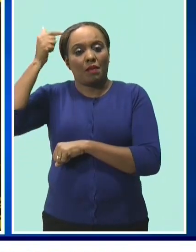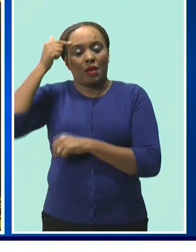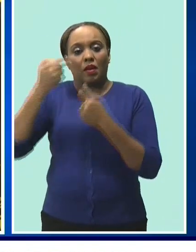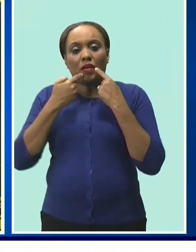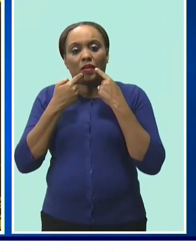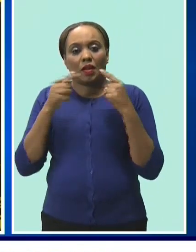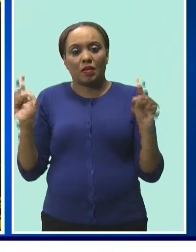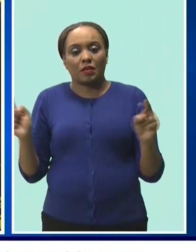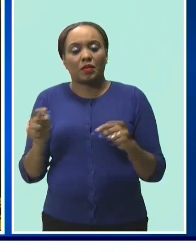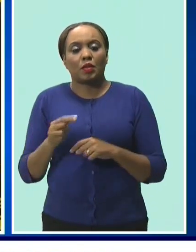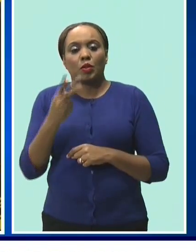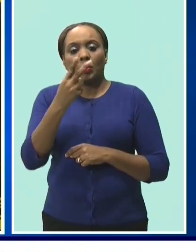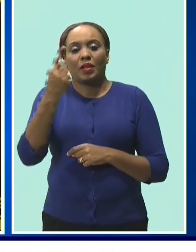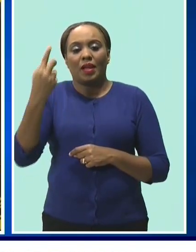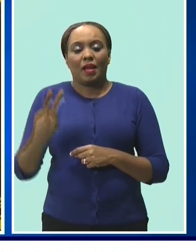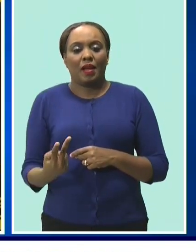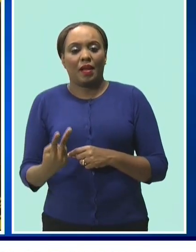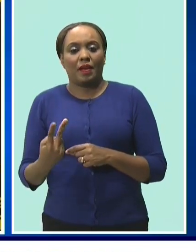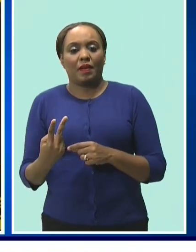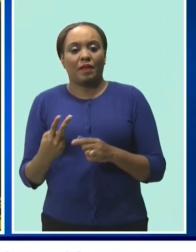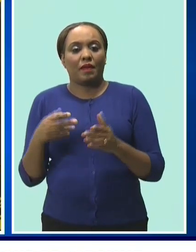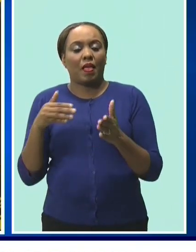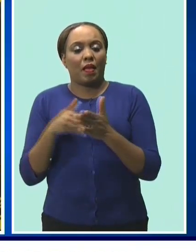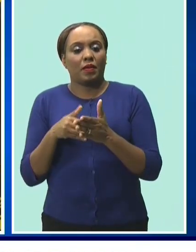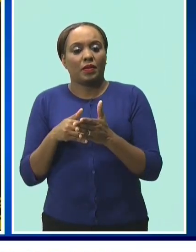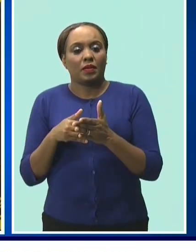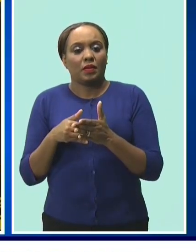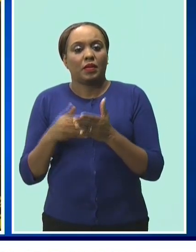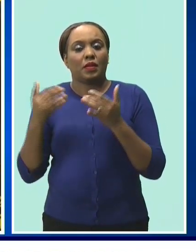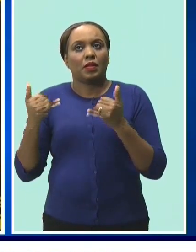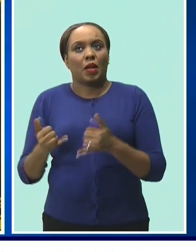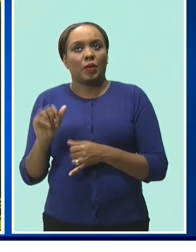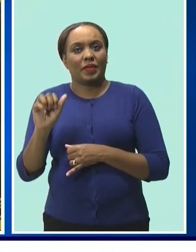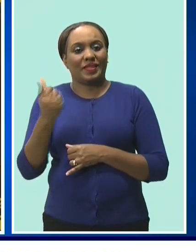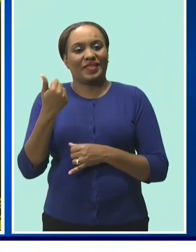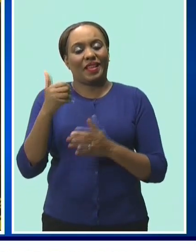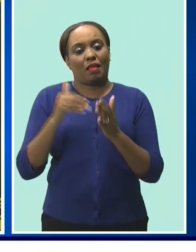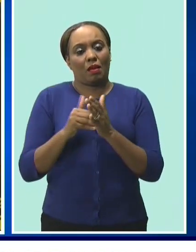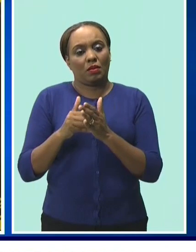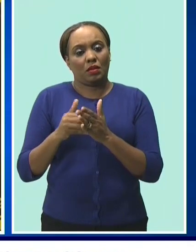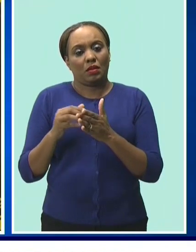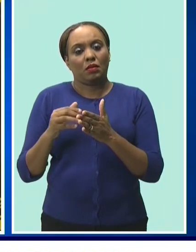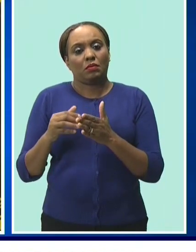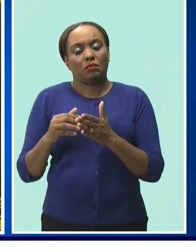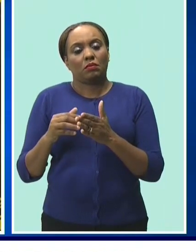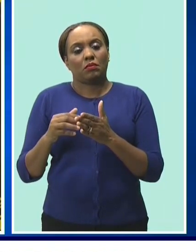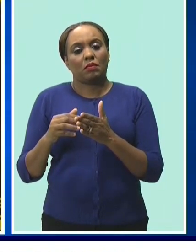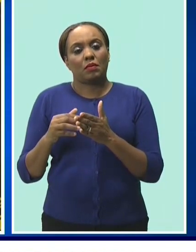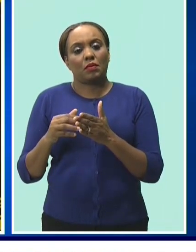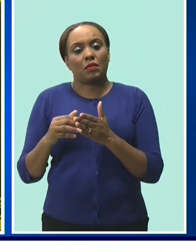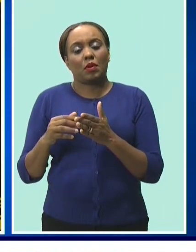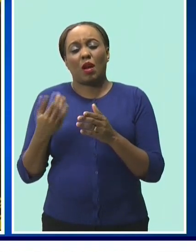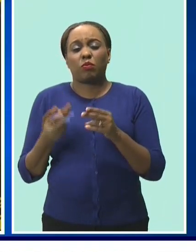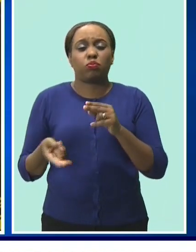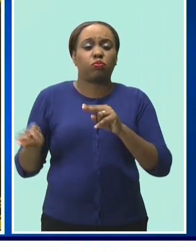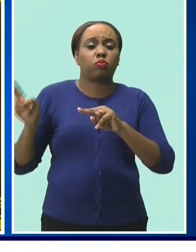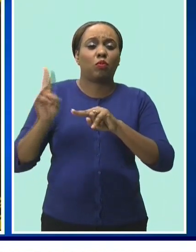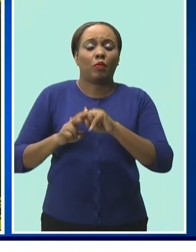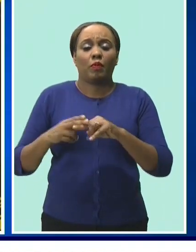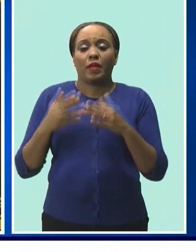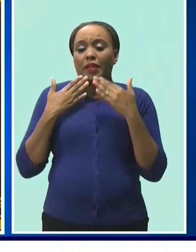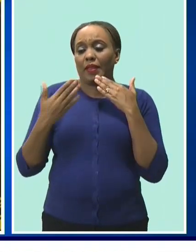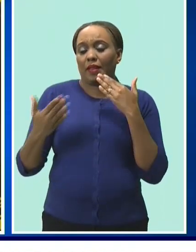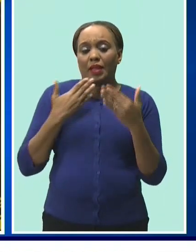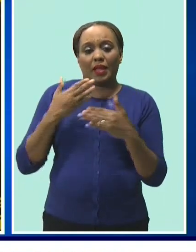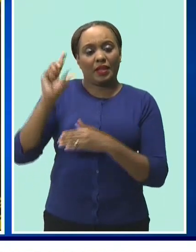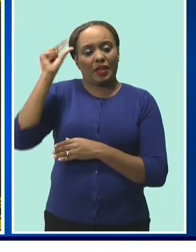gone from 2,500 in 2020 to 10,000 this year. So a huge jump, and really we're grateful to the government